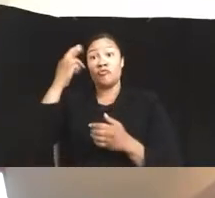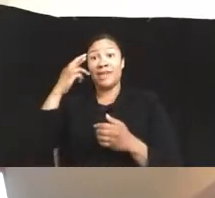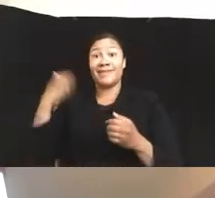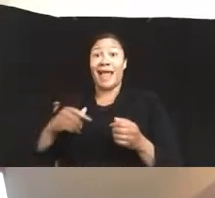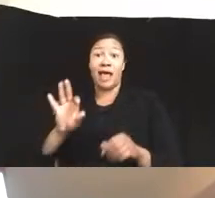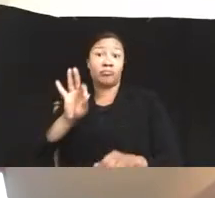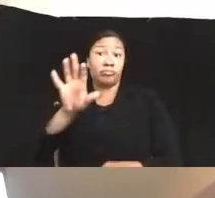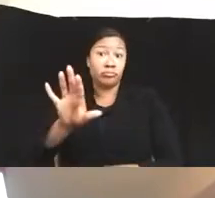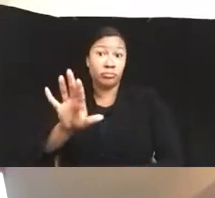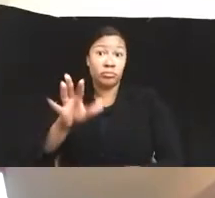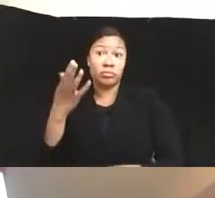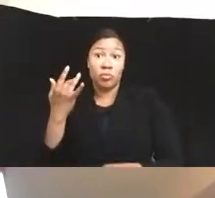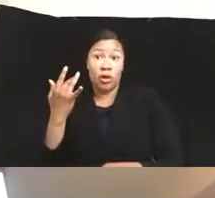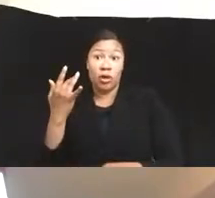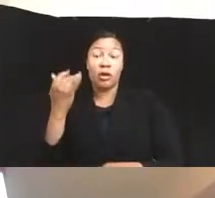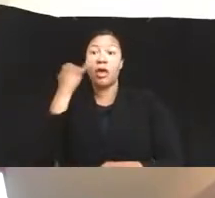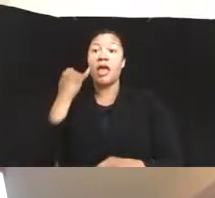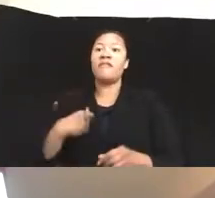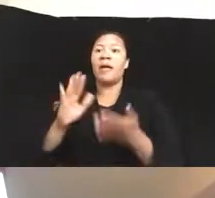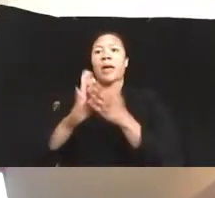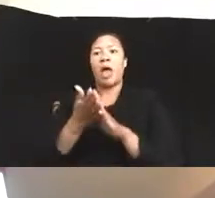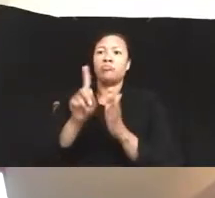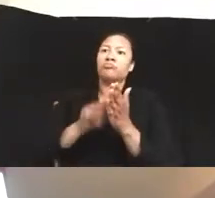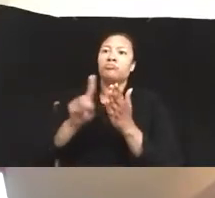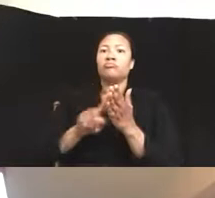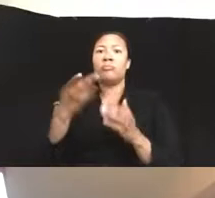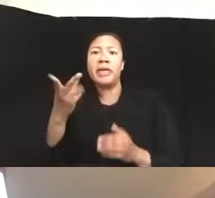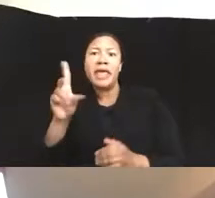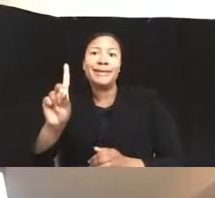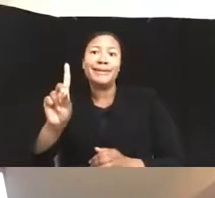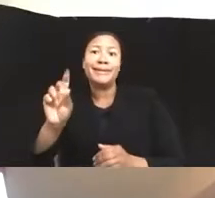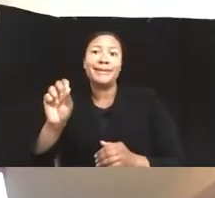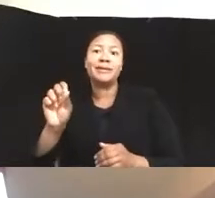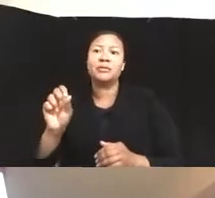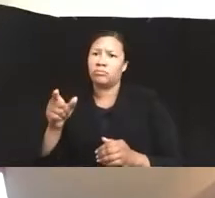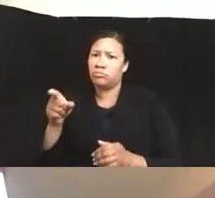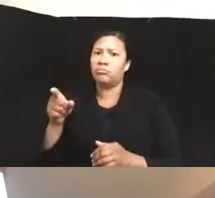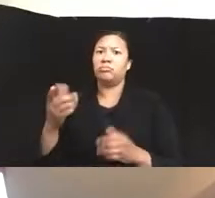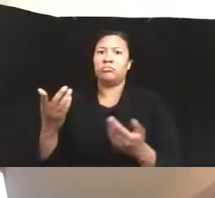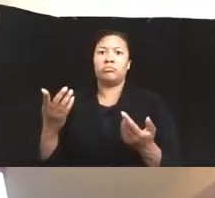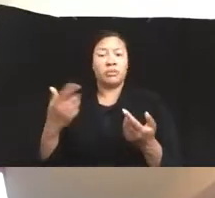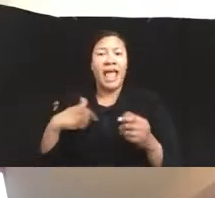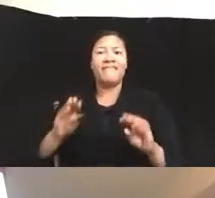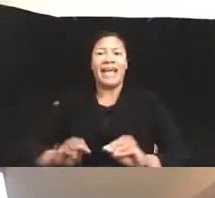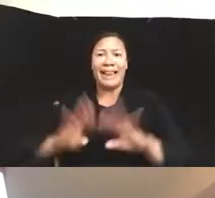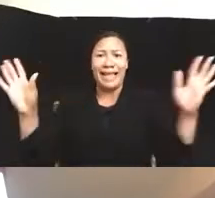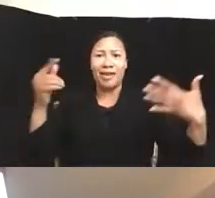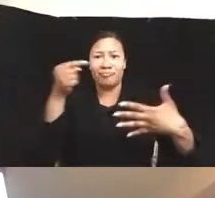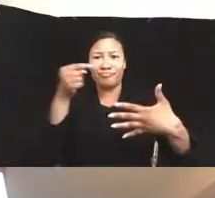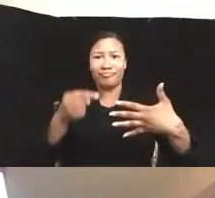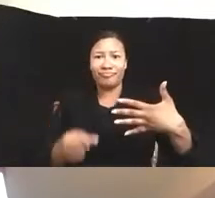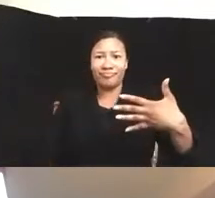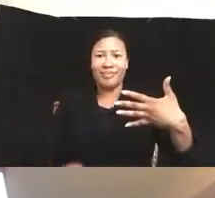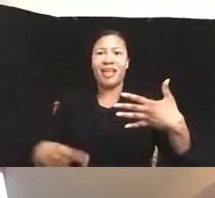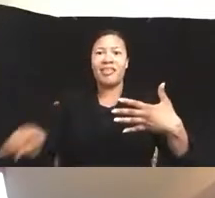by the time someone has become a scholar, they also, there's some really clear things that they can do. And often when people